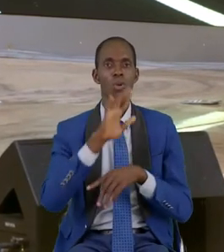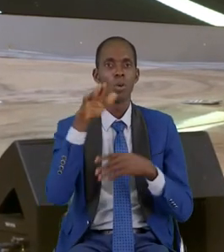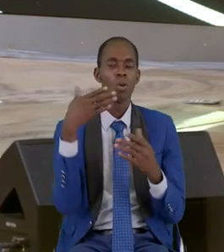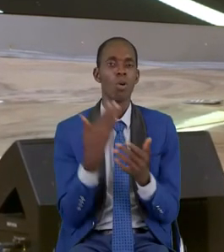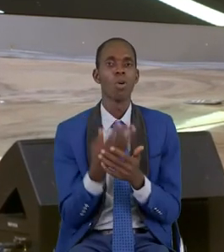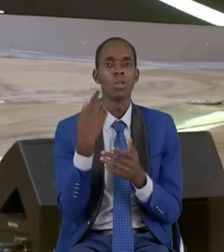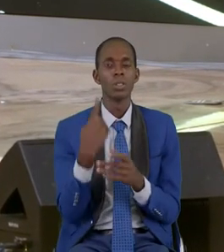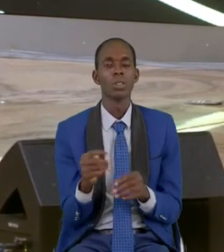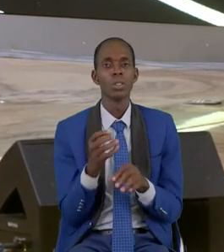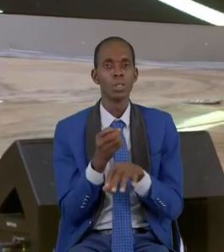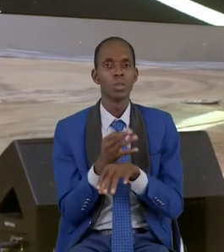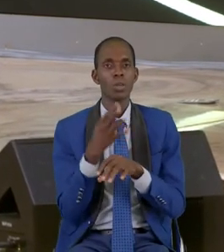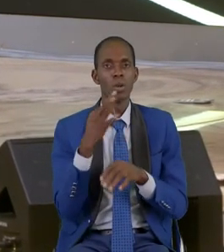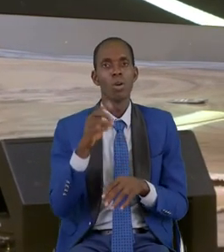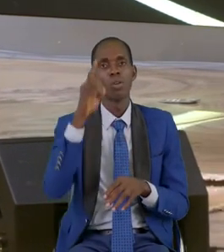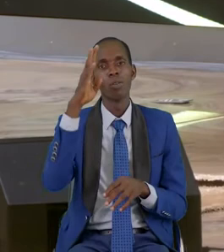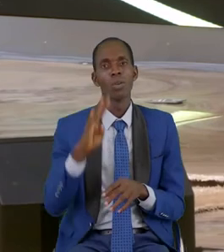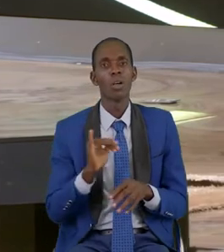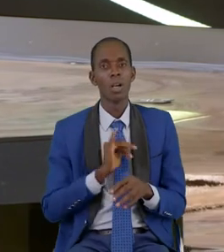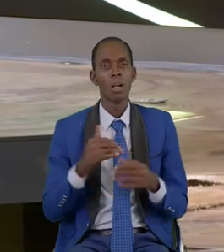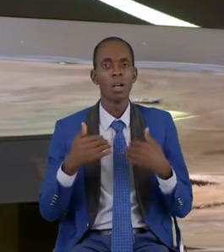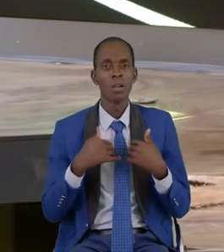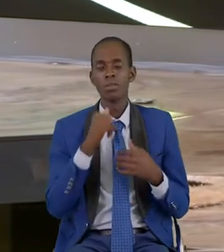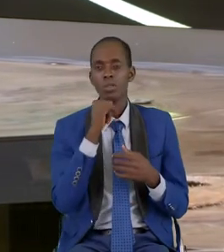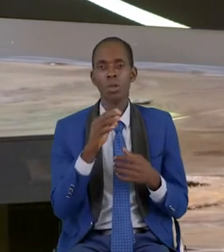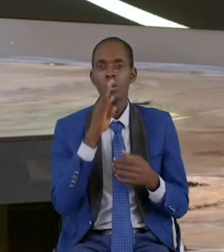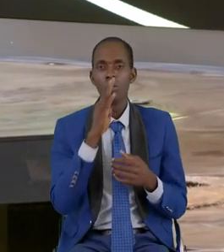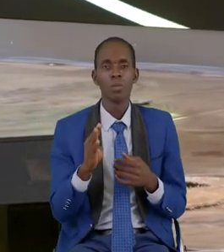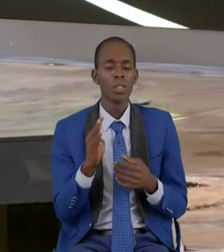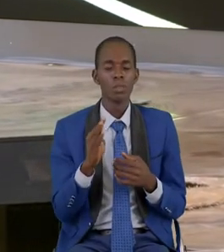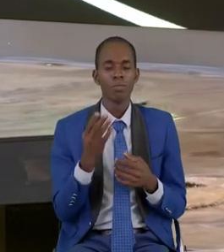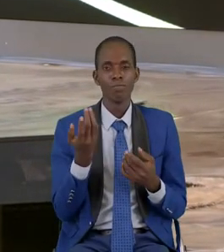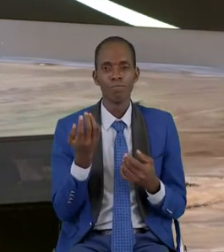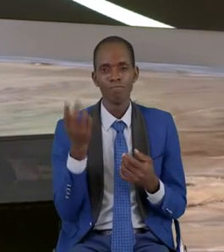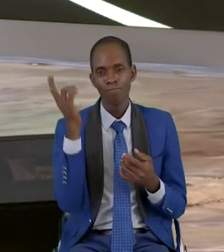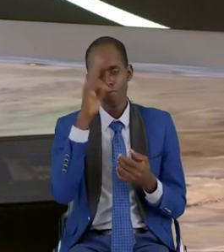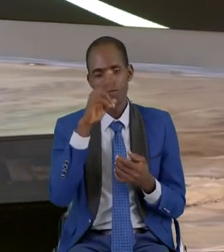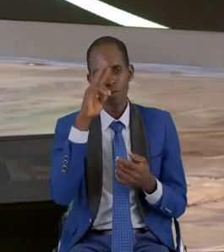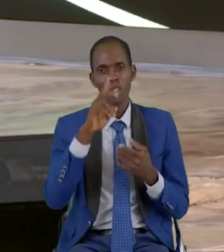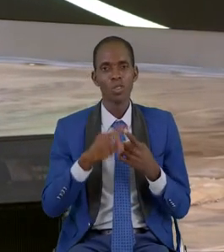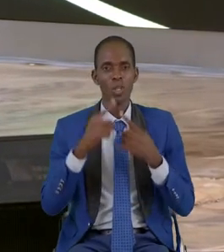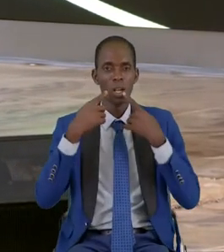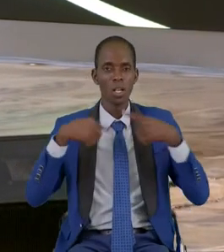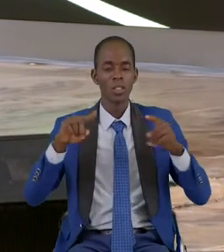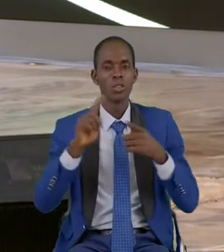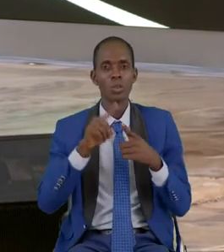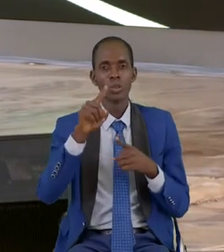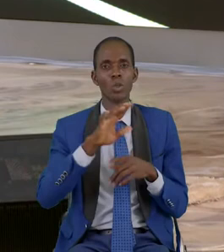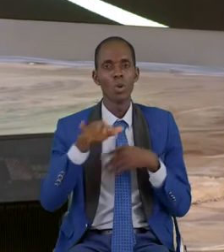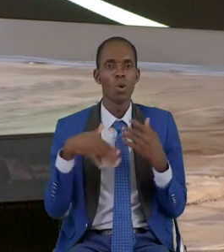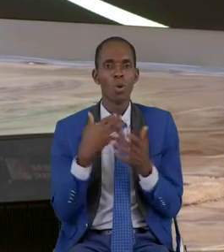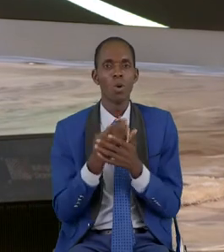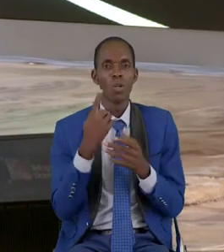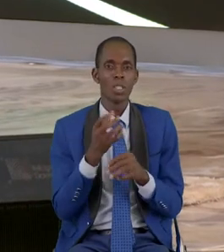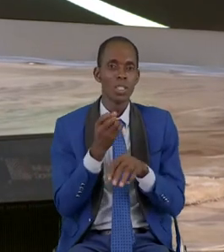counsel of God. I have not been negligent to declare unto you all the counsel